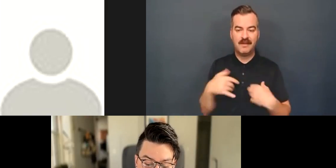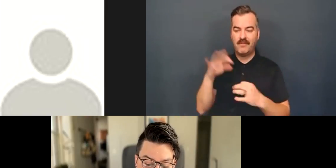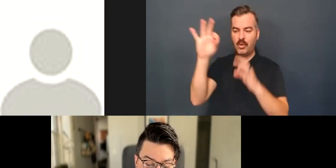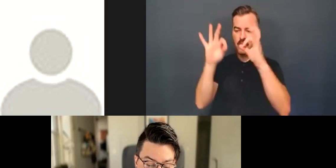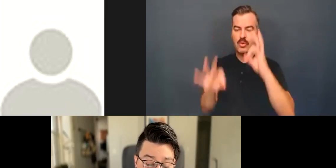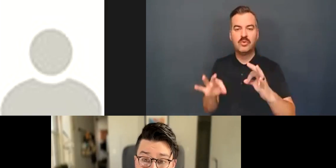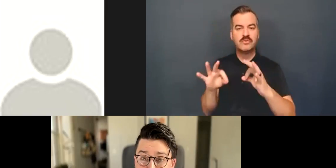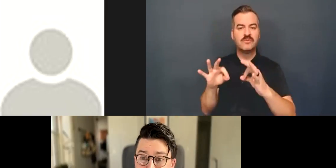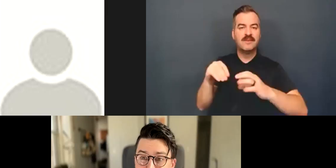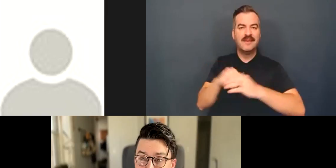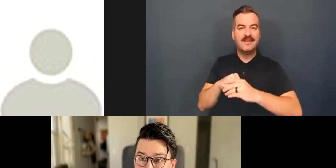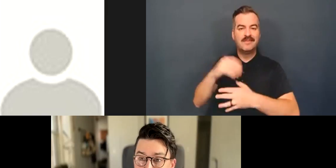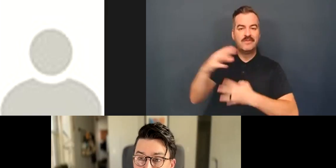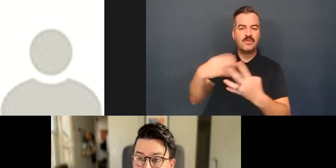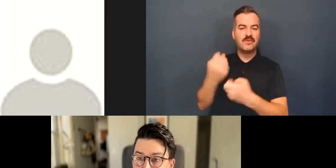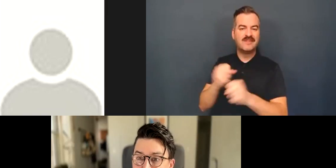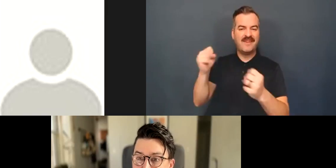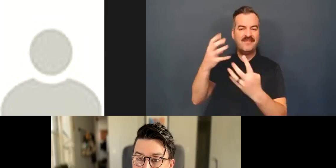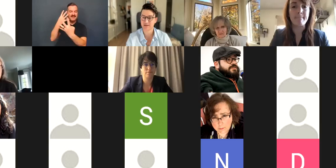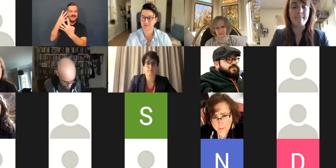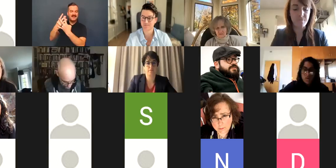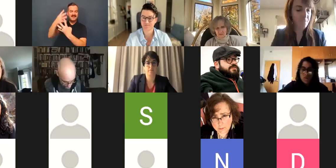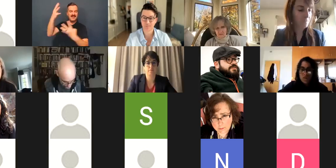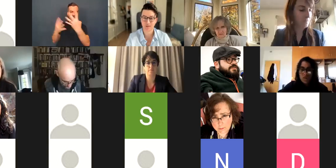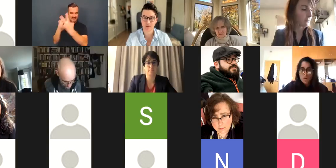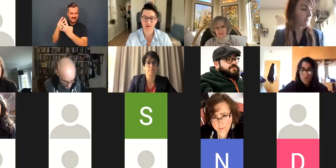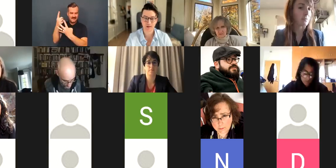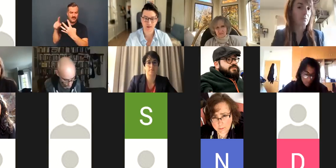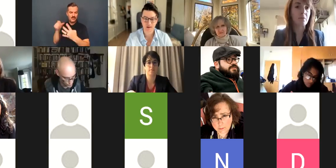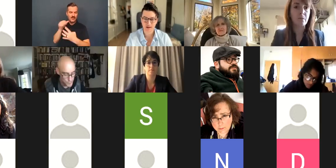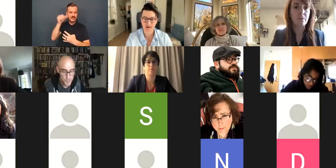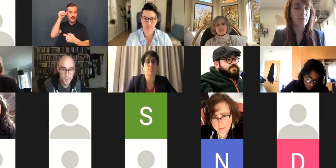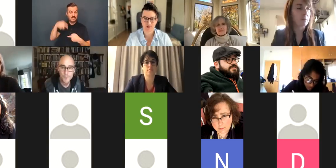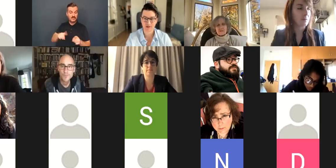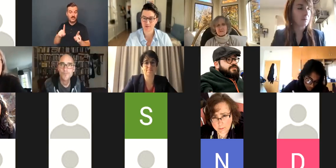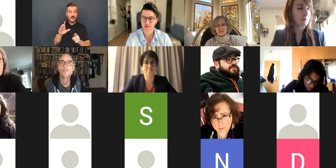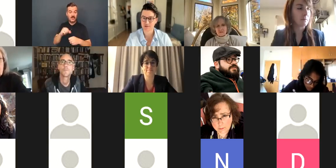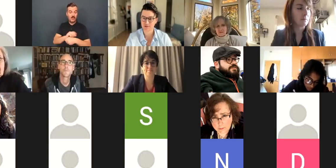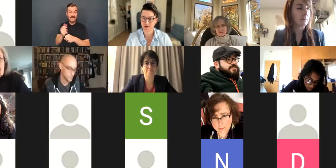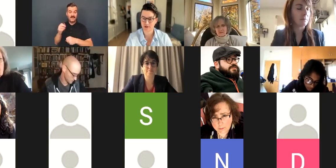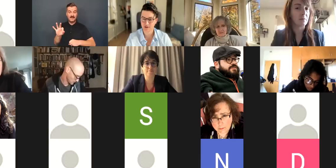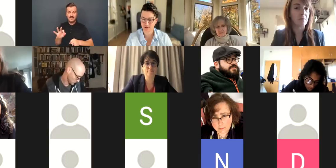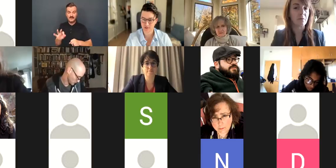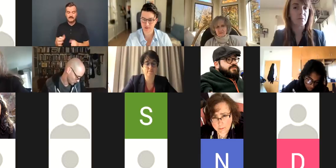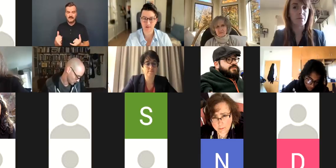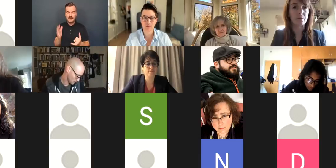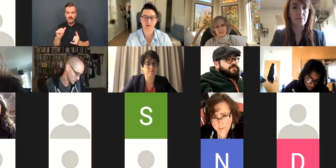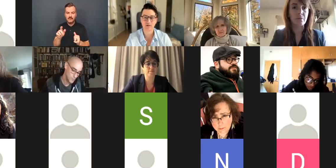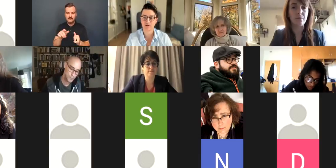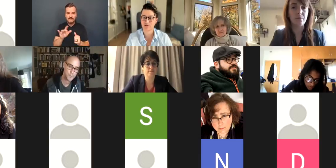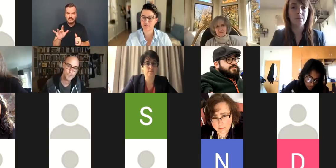Net for Disabled Adults During COVID-19. Katie, let me get you on screen here.